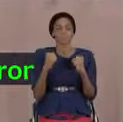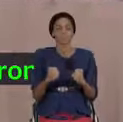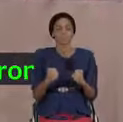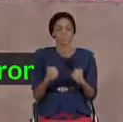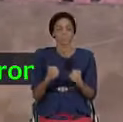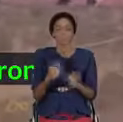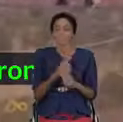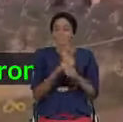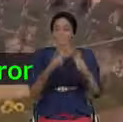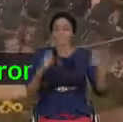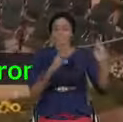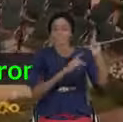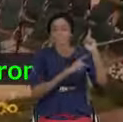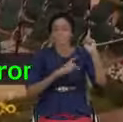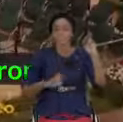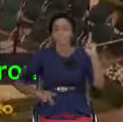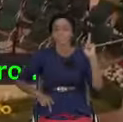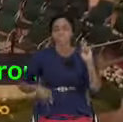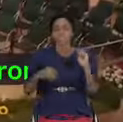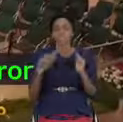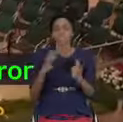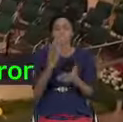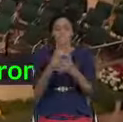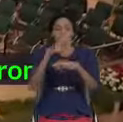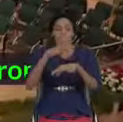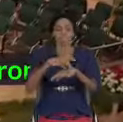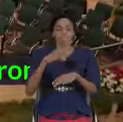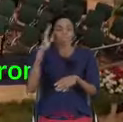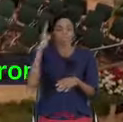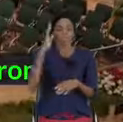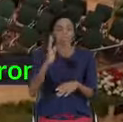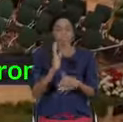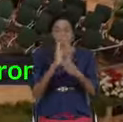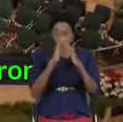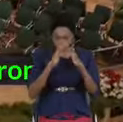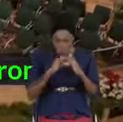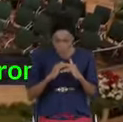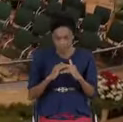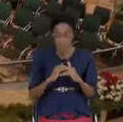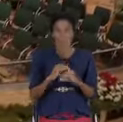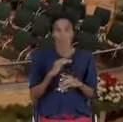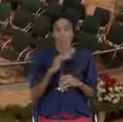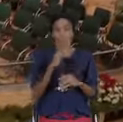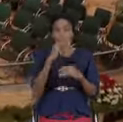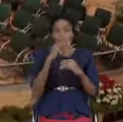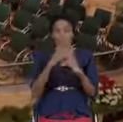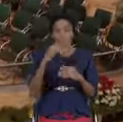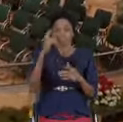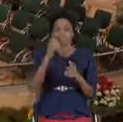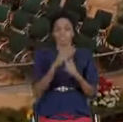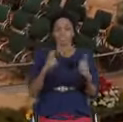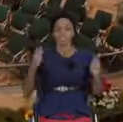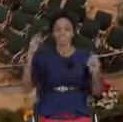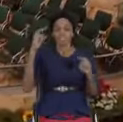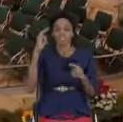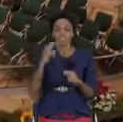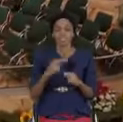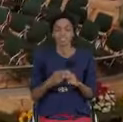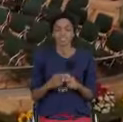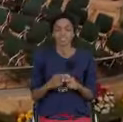power. Great kings of earth will bow and worship his great